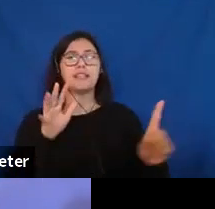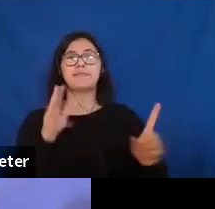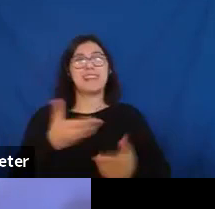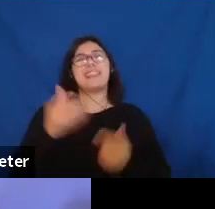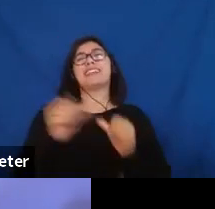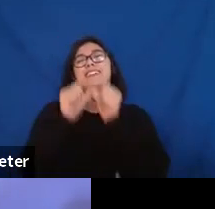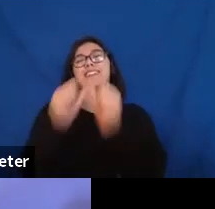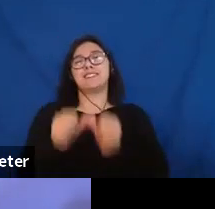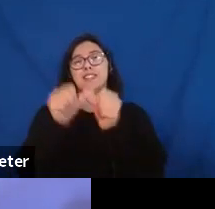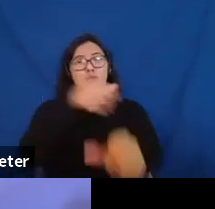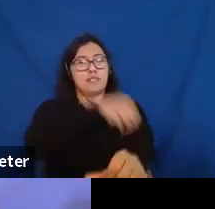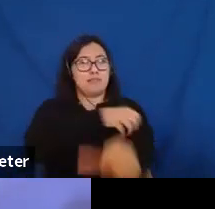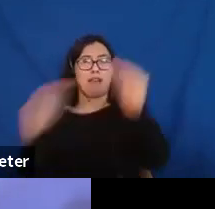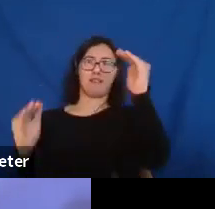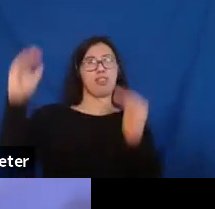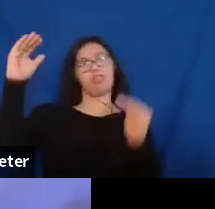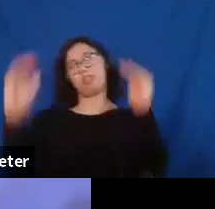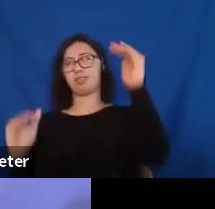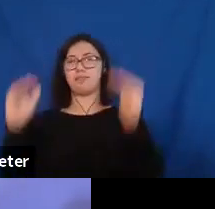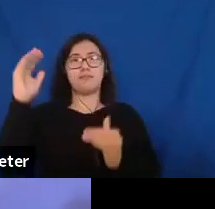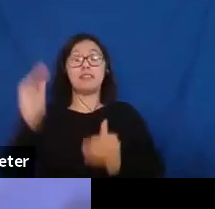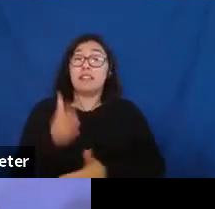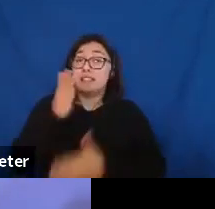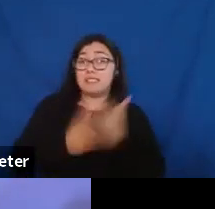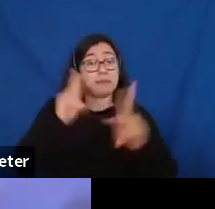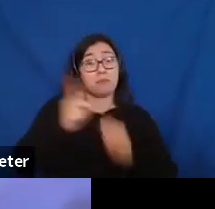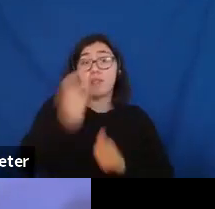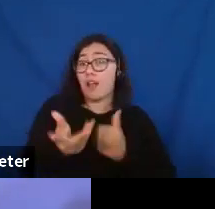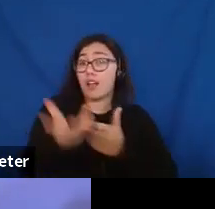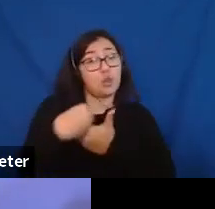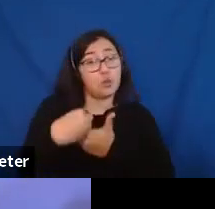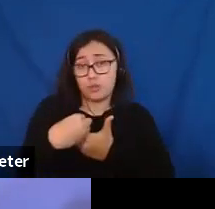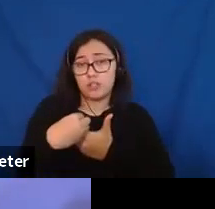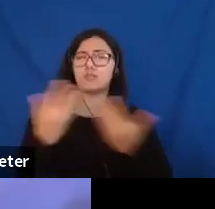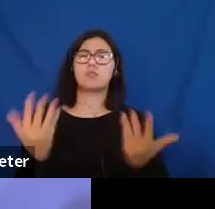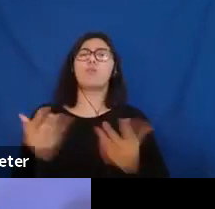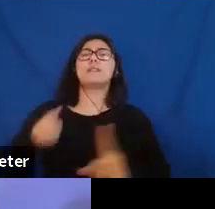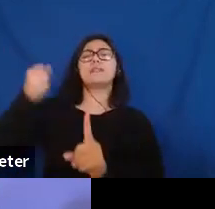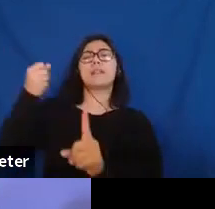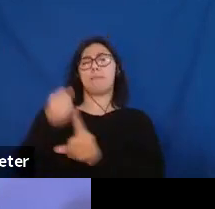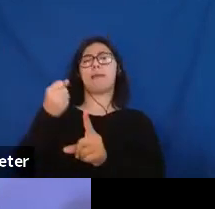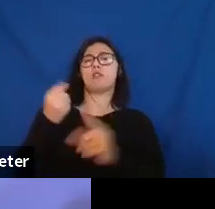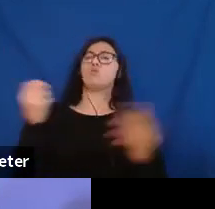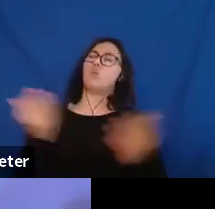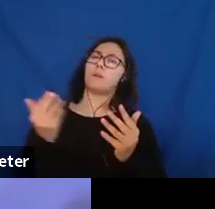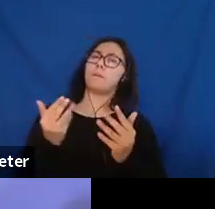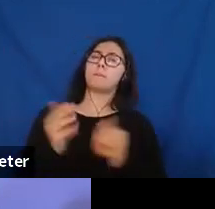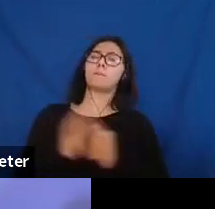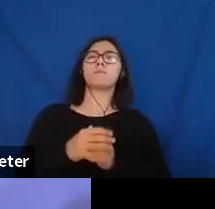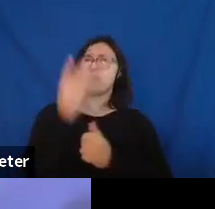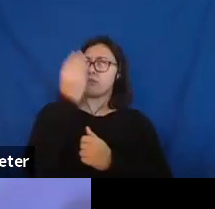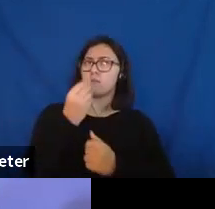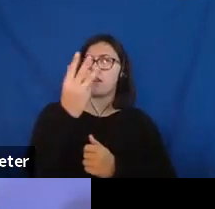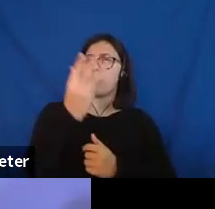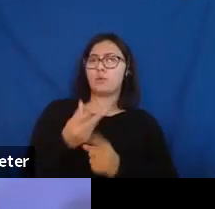making in certain people's hands. It keeps some people from being included. So what is the impact, right? If we don't address